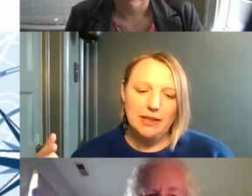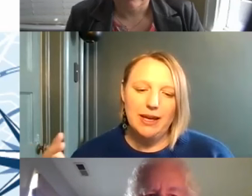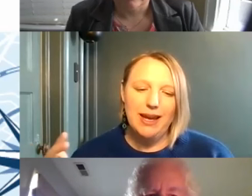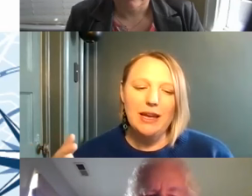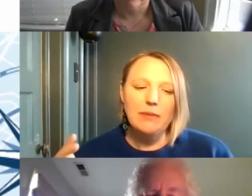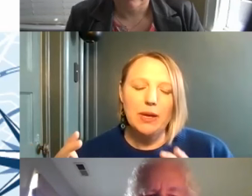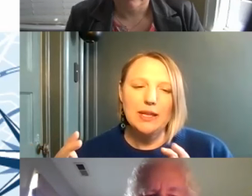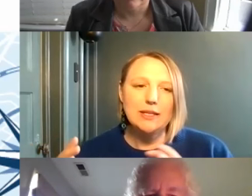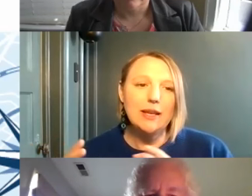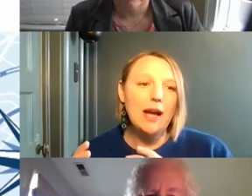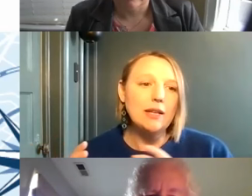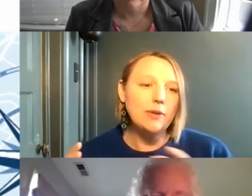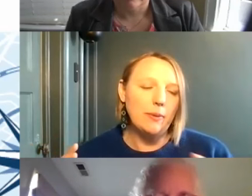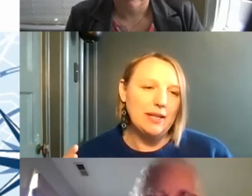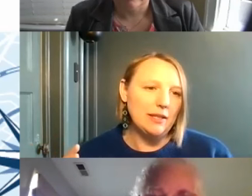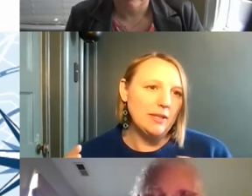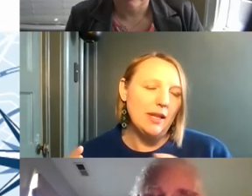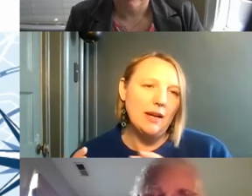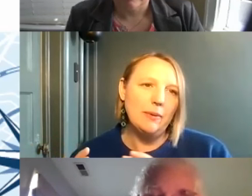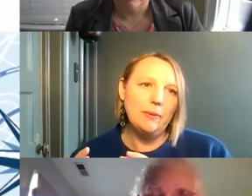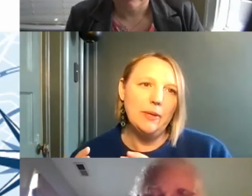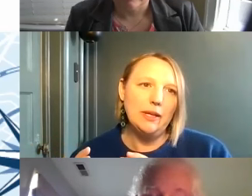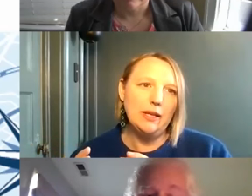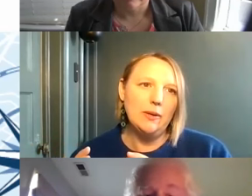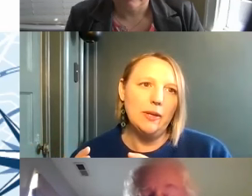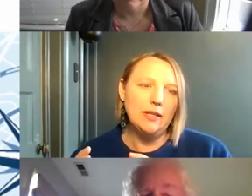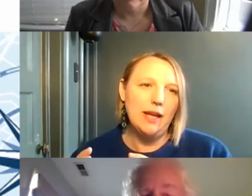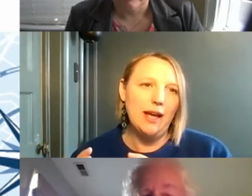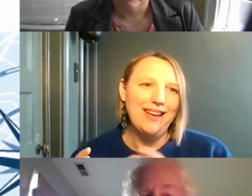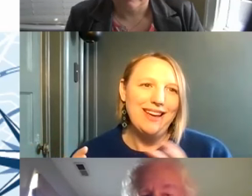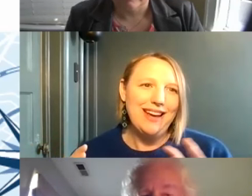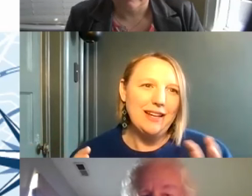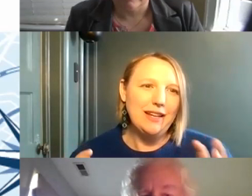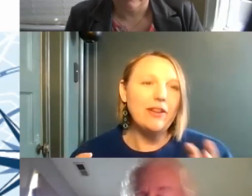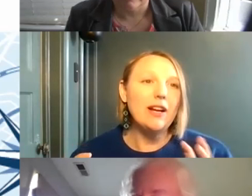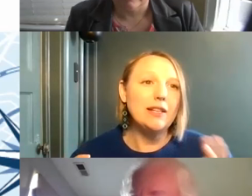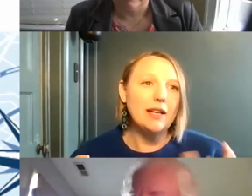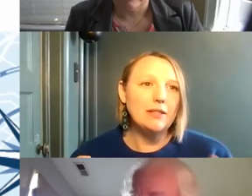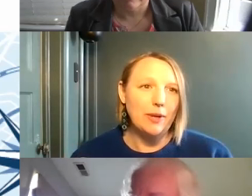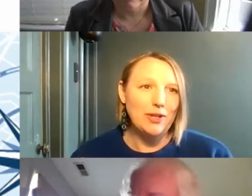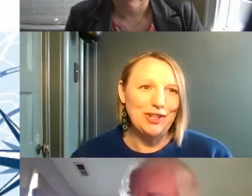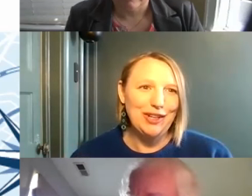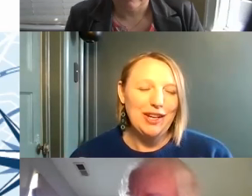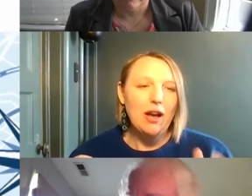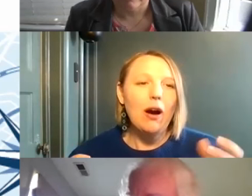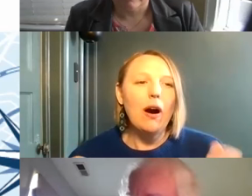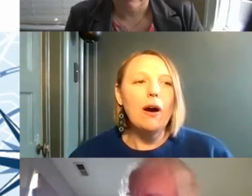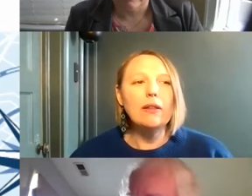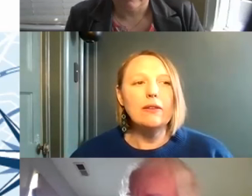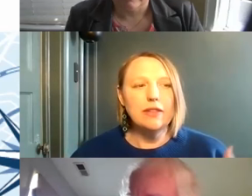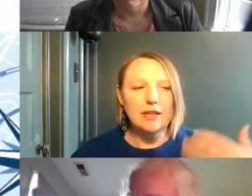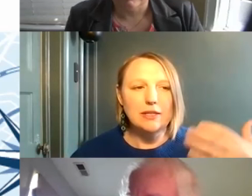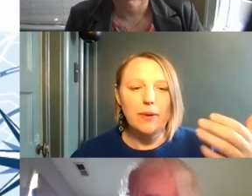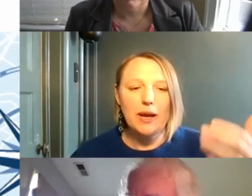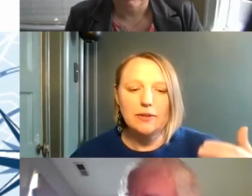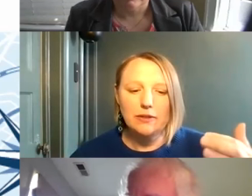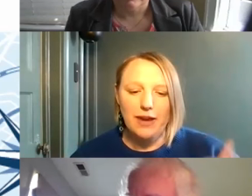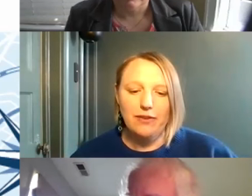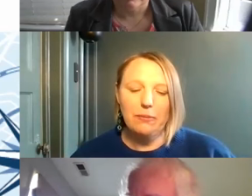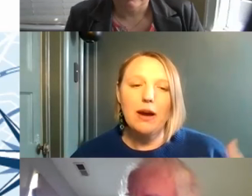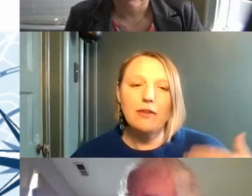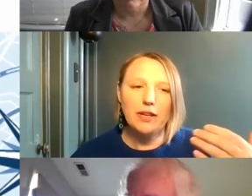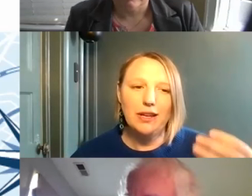impact has looked like. And this is not to erase, I know it's a lot. We really need to hold on to that idea of context erasure. All of the things